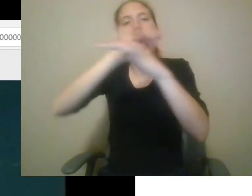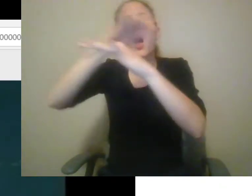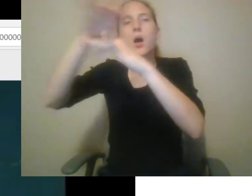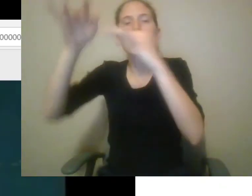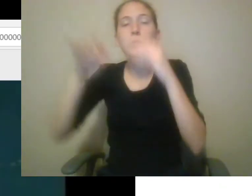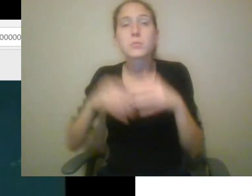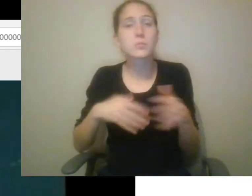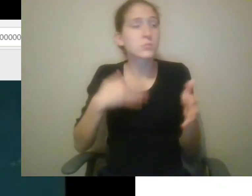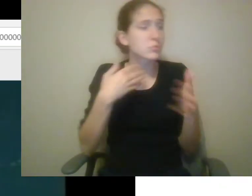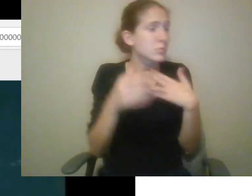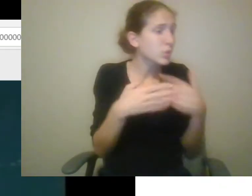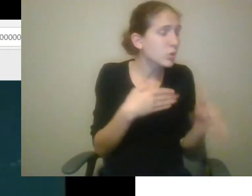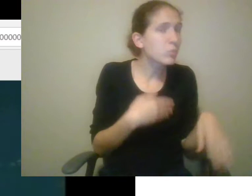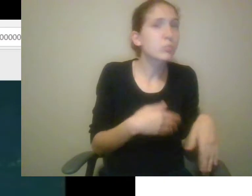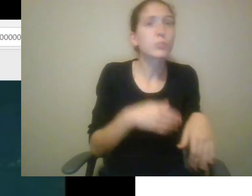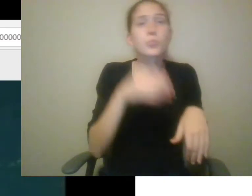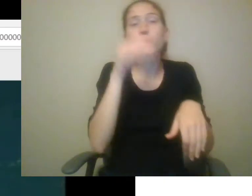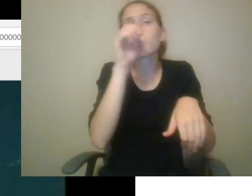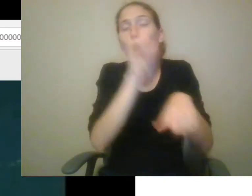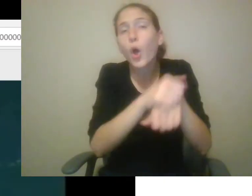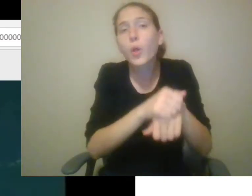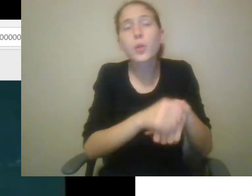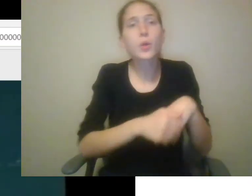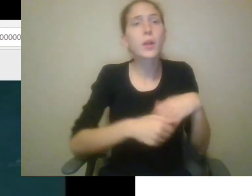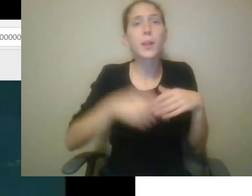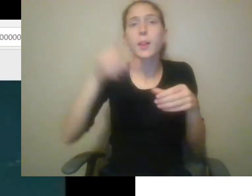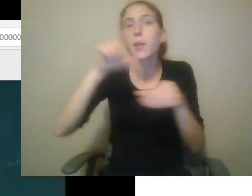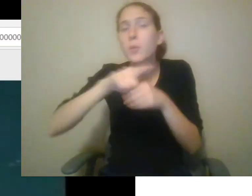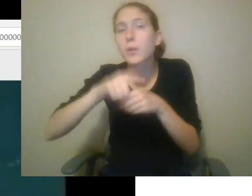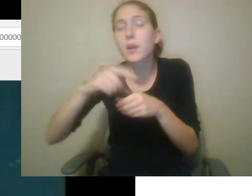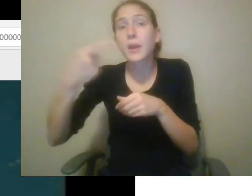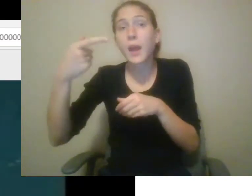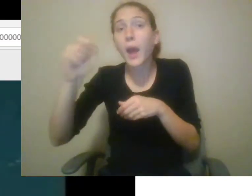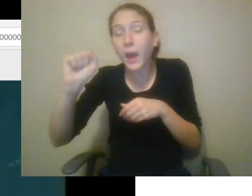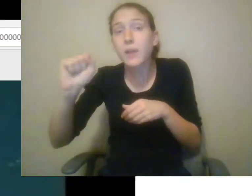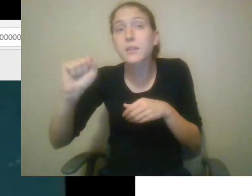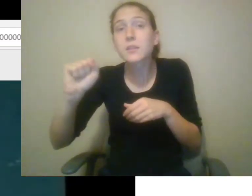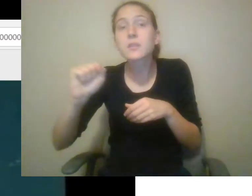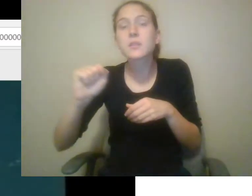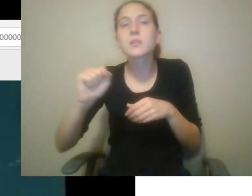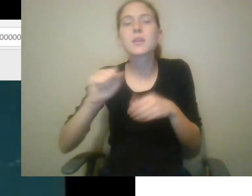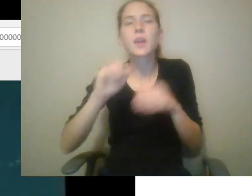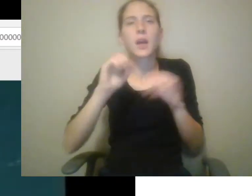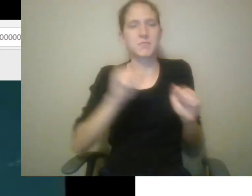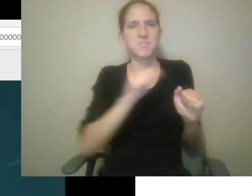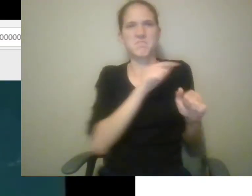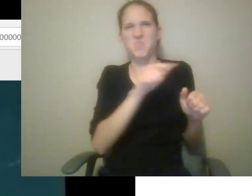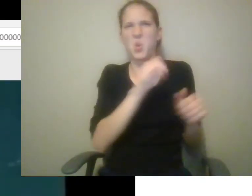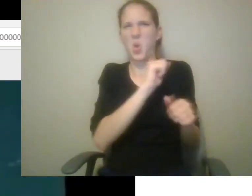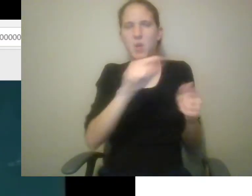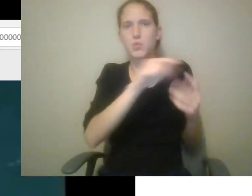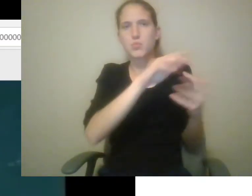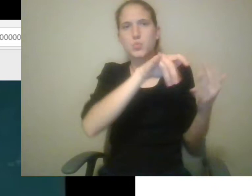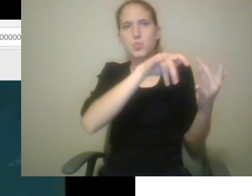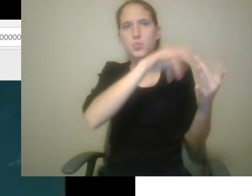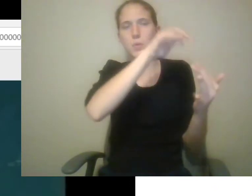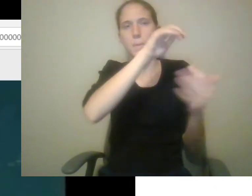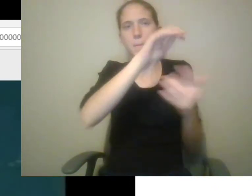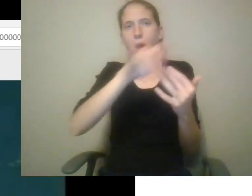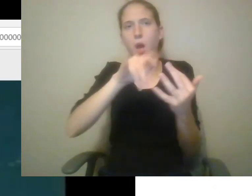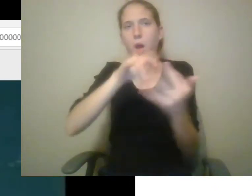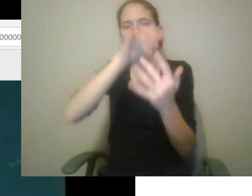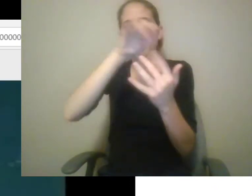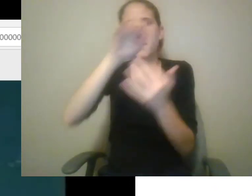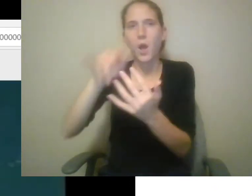it also can happen in gases too. Alright? We all produce natural gas, right? You've all had it happen at one